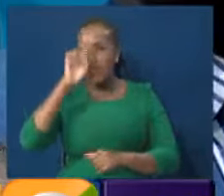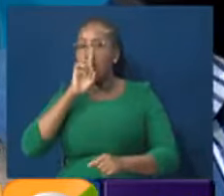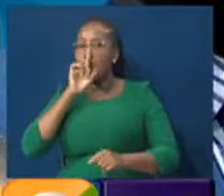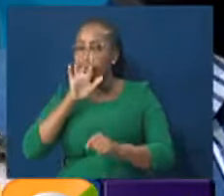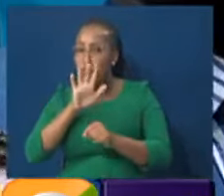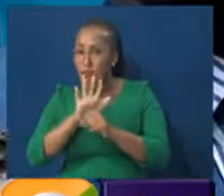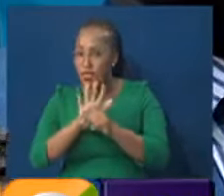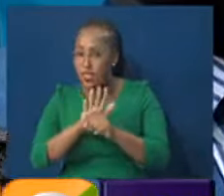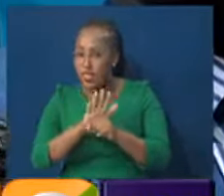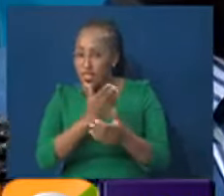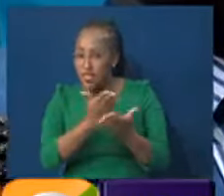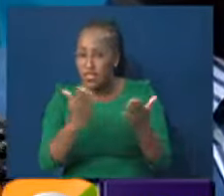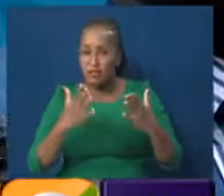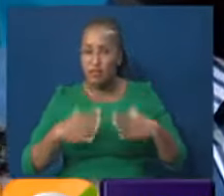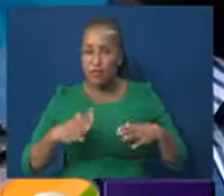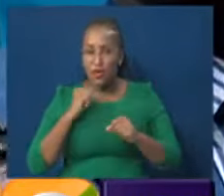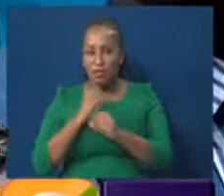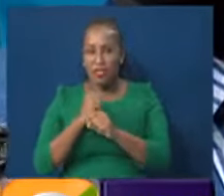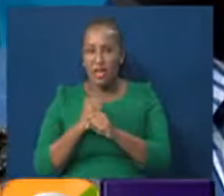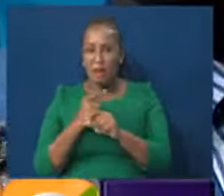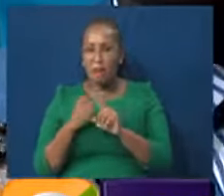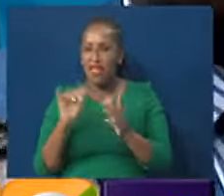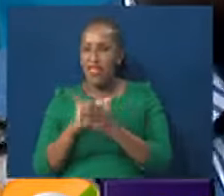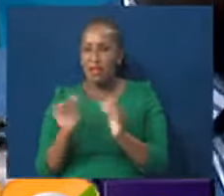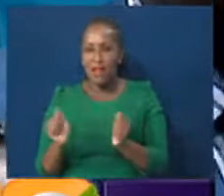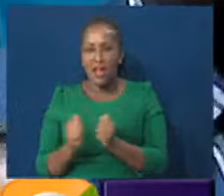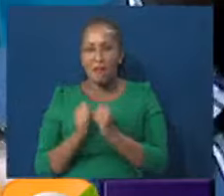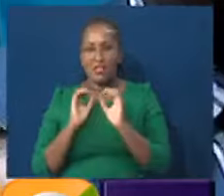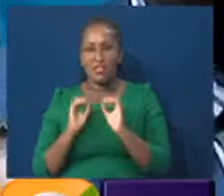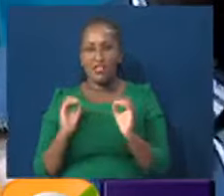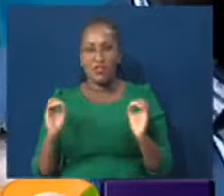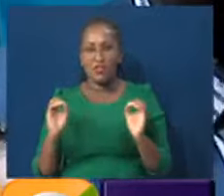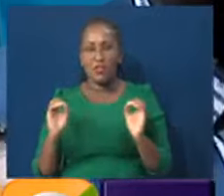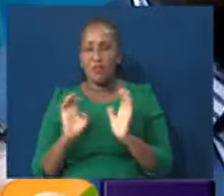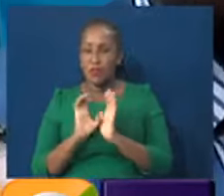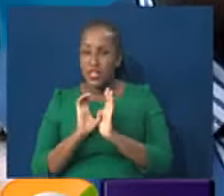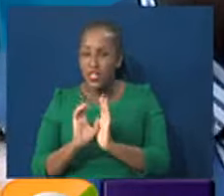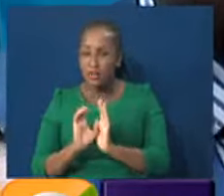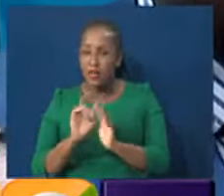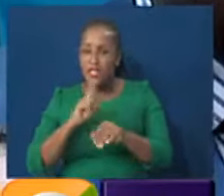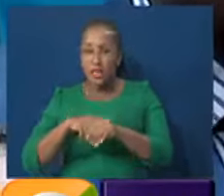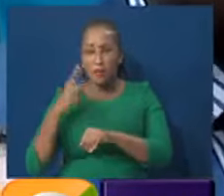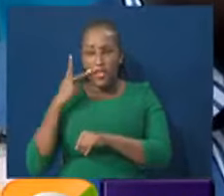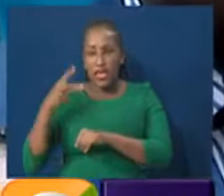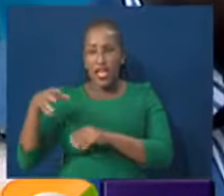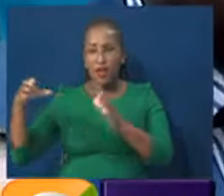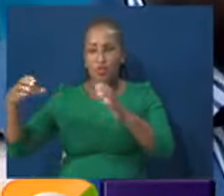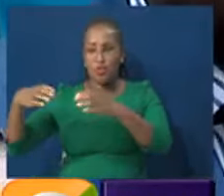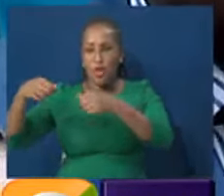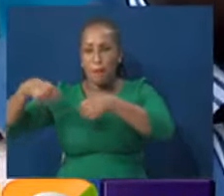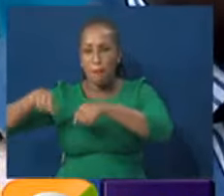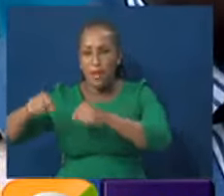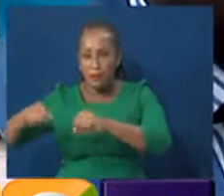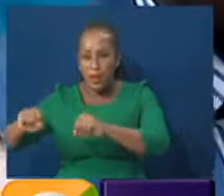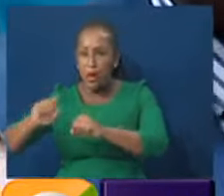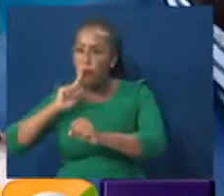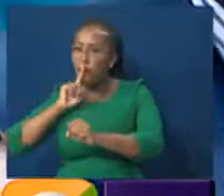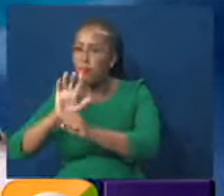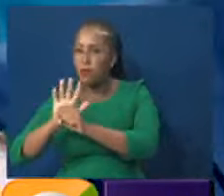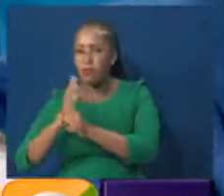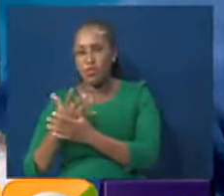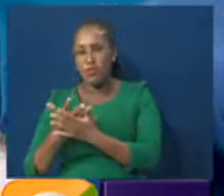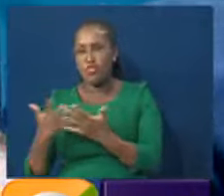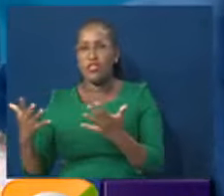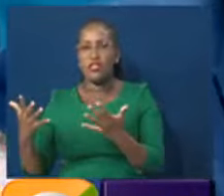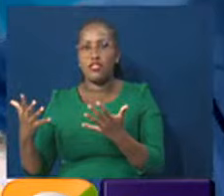iliwaahidia itawafanyia. But it is not so. Let me give an example. When you look at the bodaboda sector, kuna mambo ambayo waliambiwa. They were